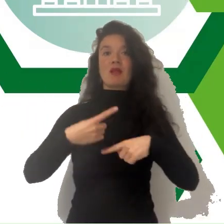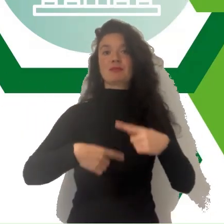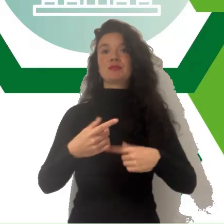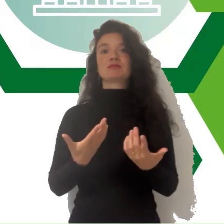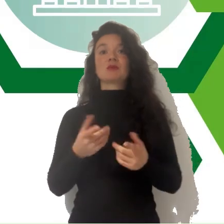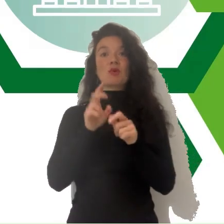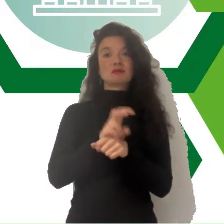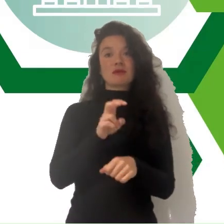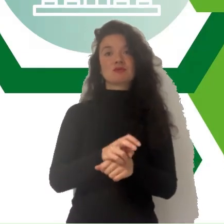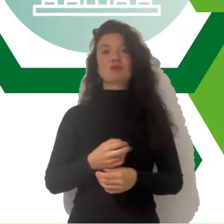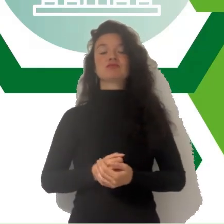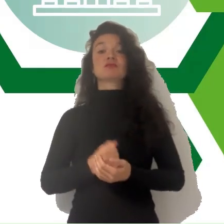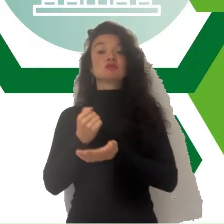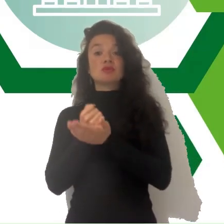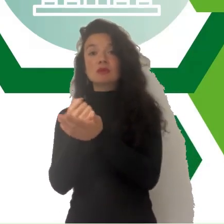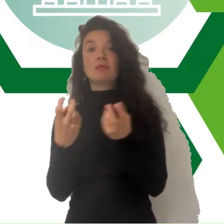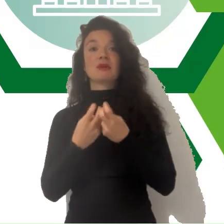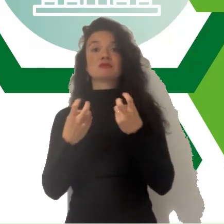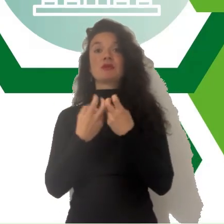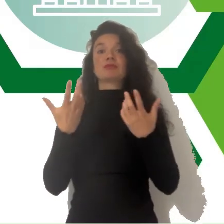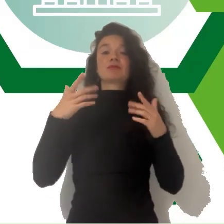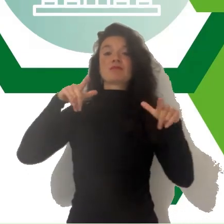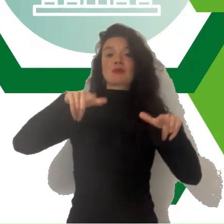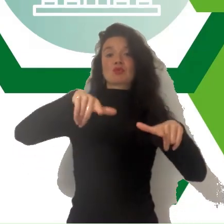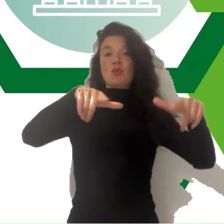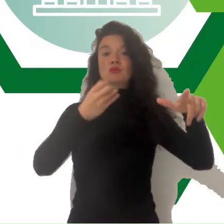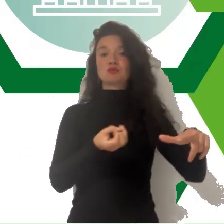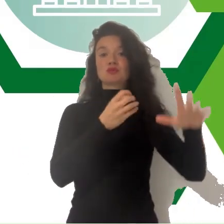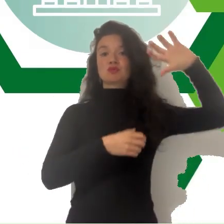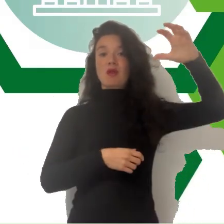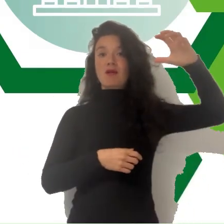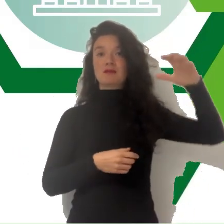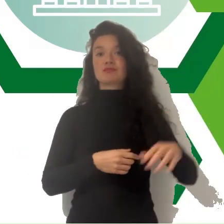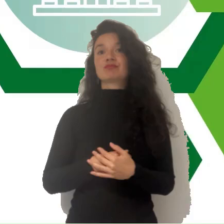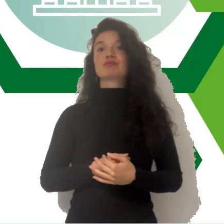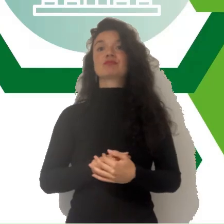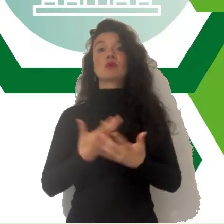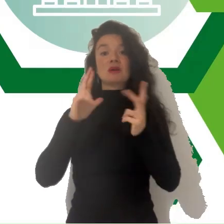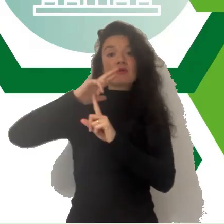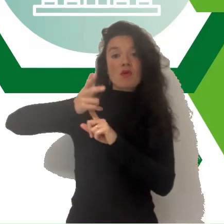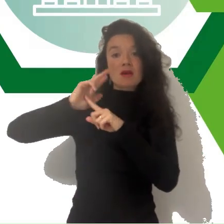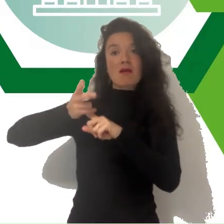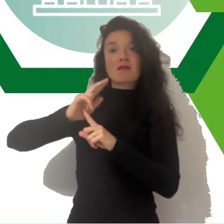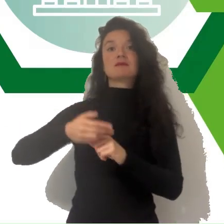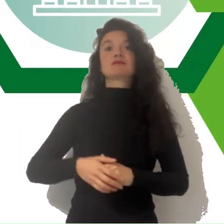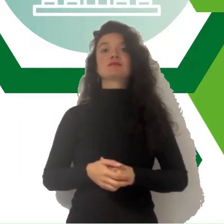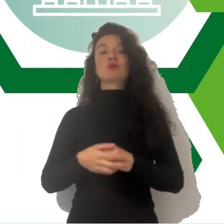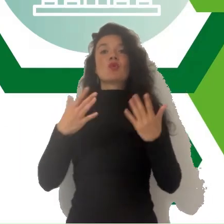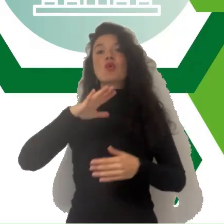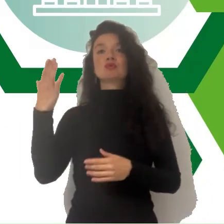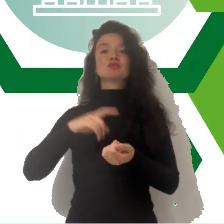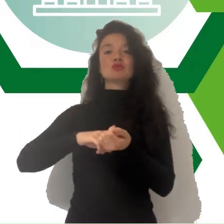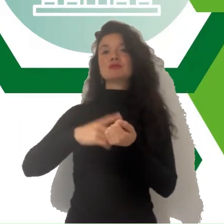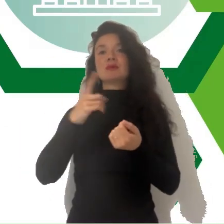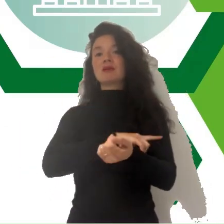regulate pollution and emissions by limiting harmful chemicals, control waste disposal, and enforce air